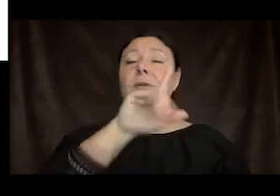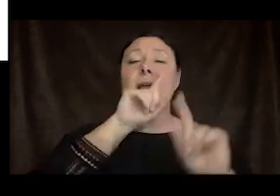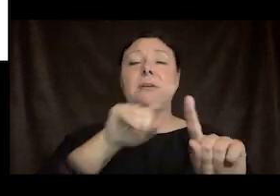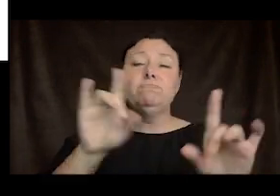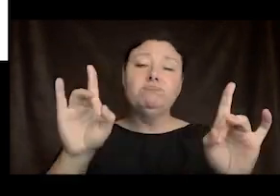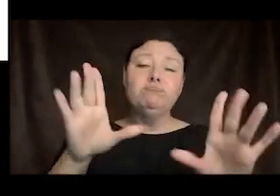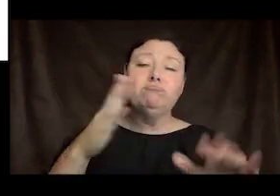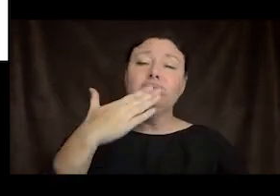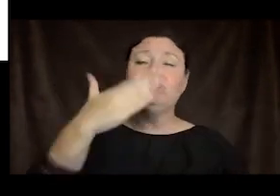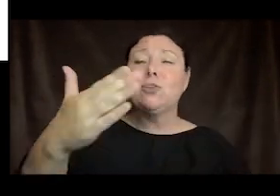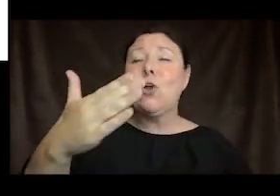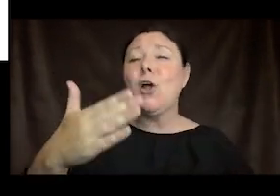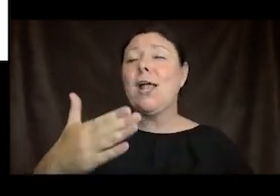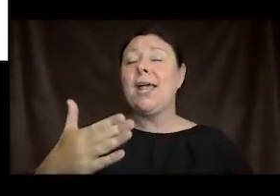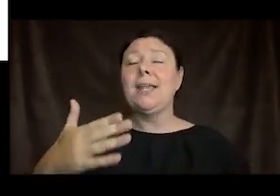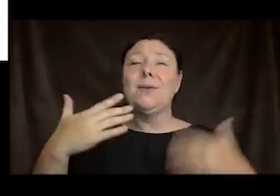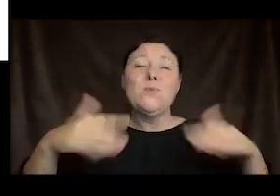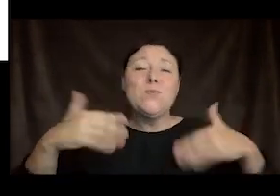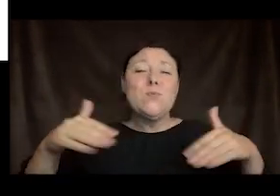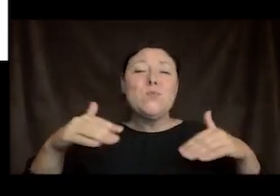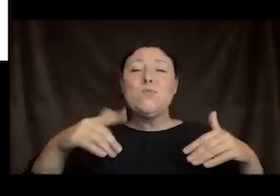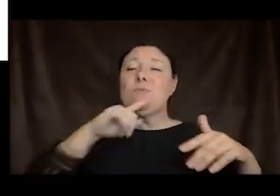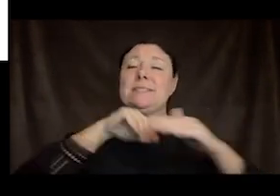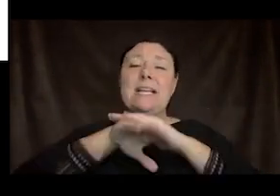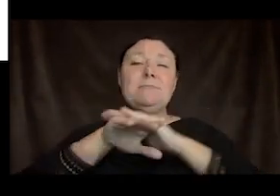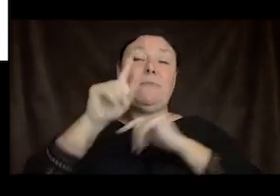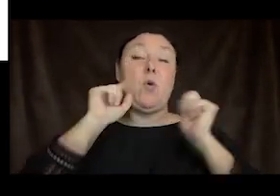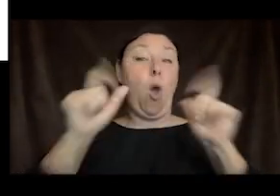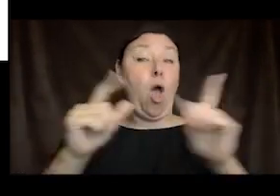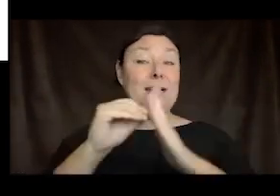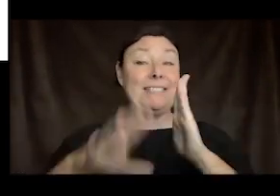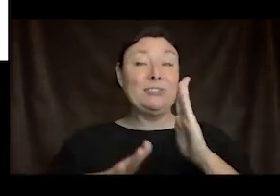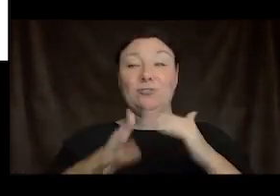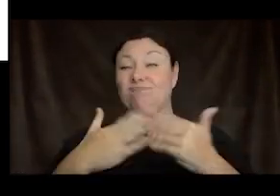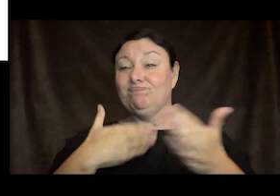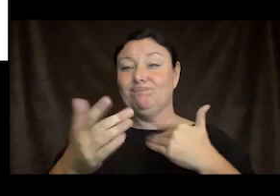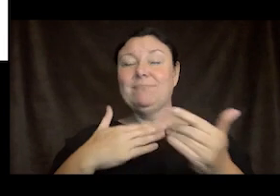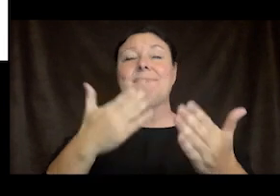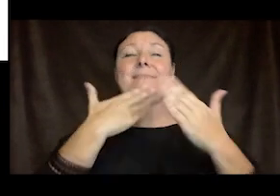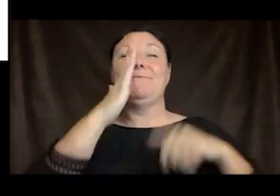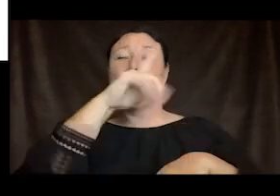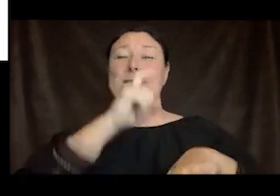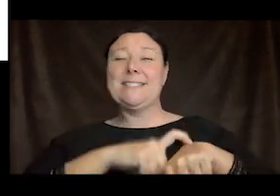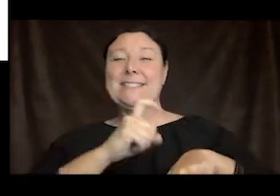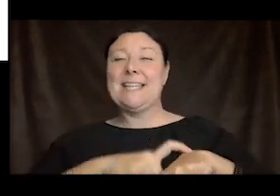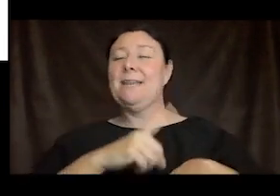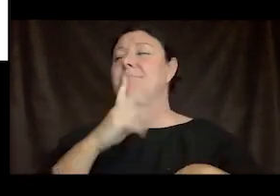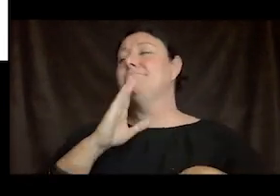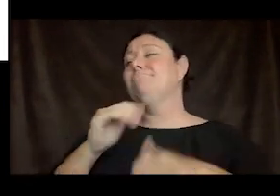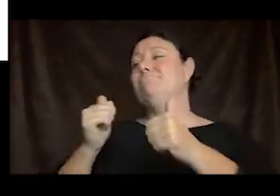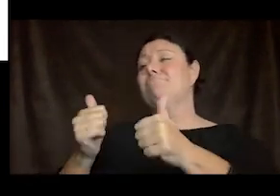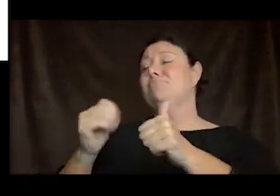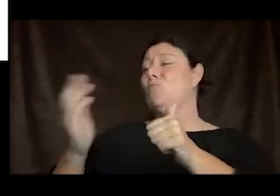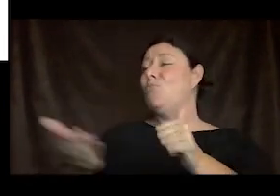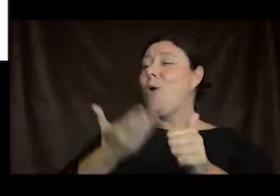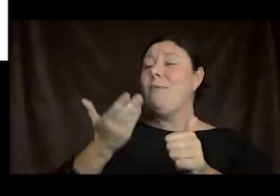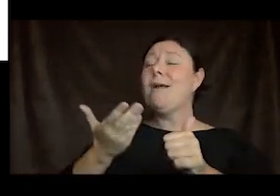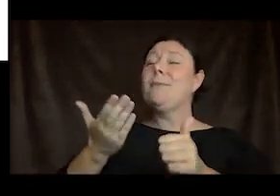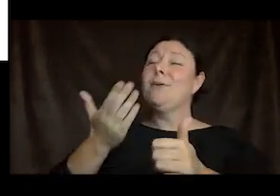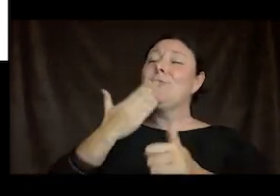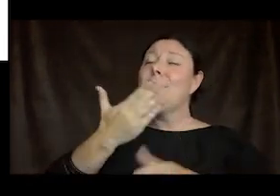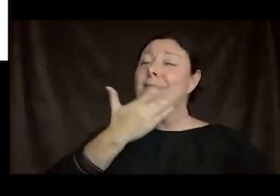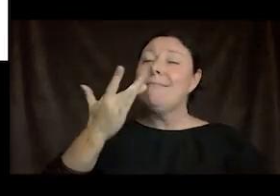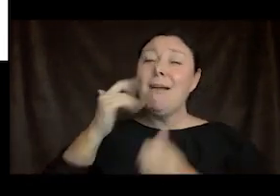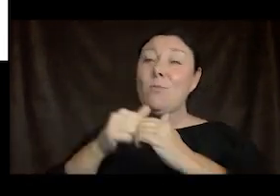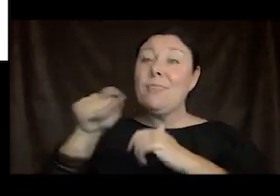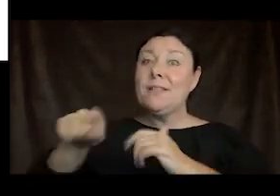very practical, they're just something that are very accessible for every teacher. So thank you very much for your time. You are also welcome, and good luck with